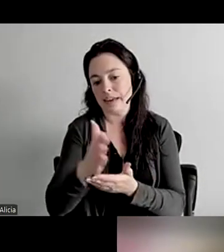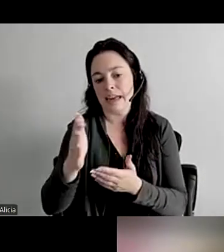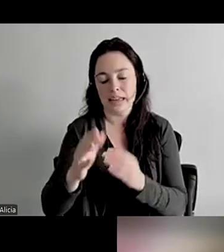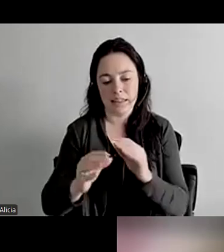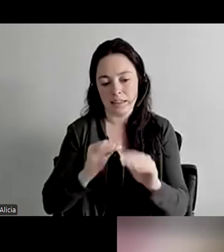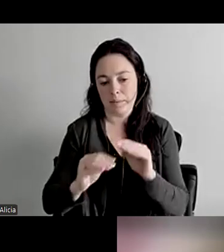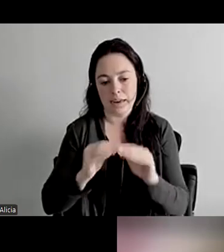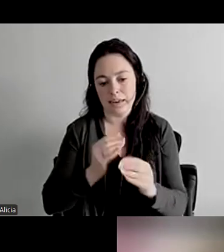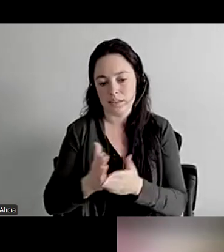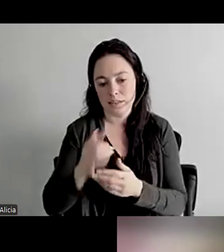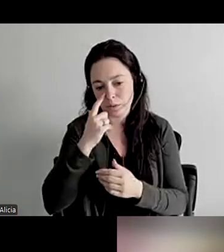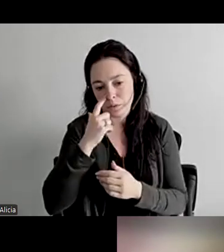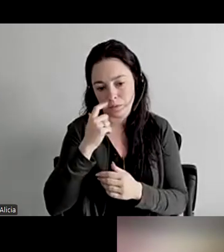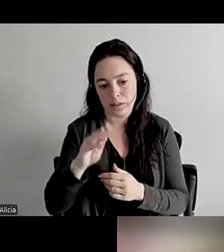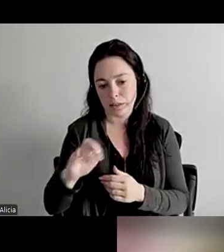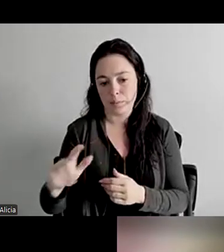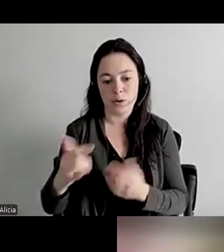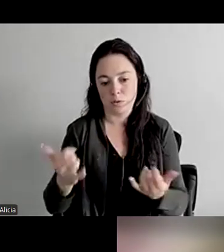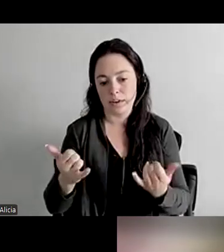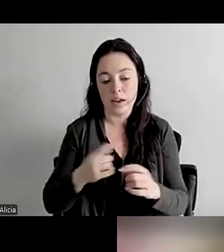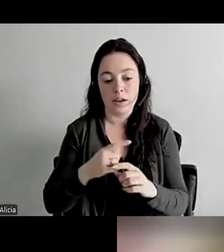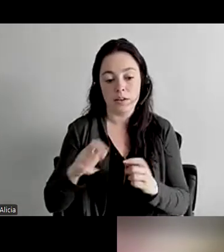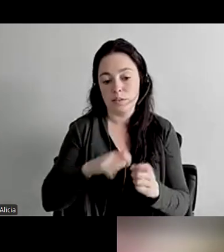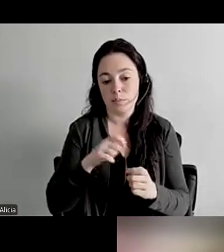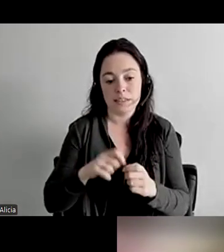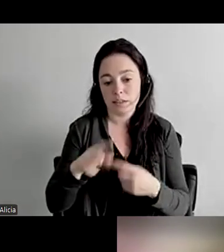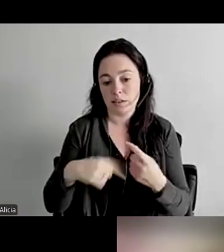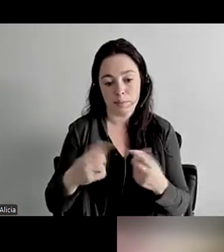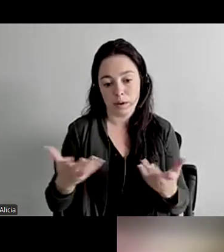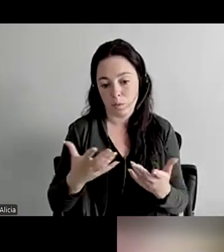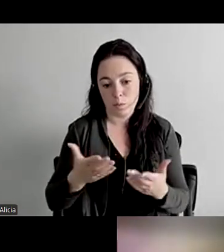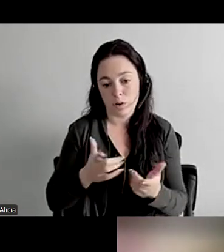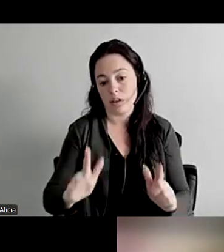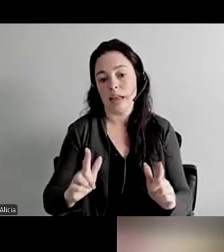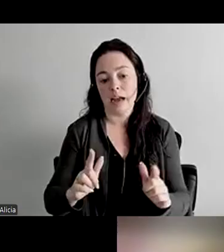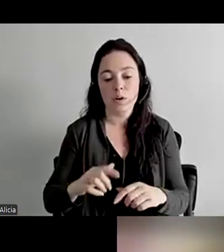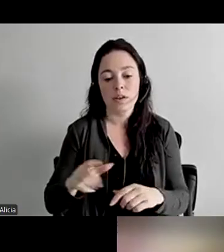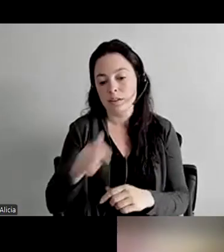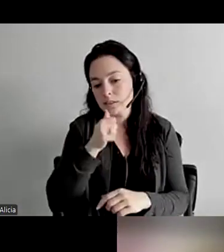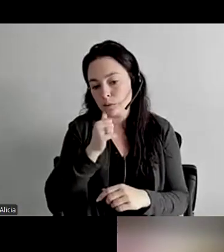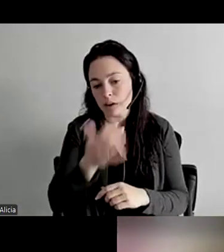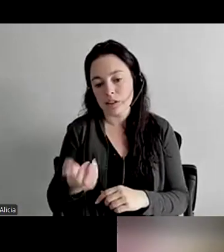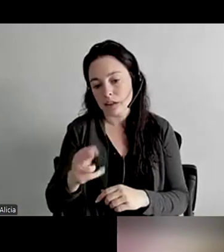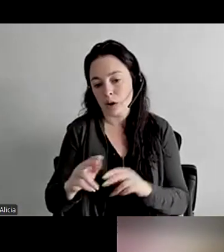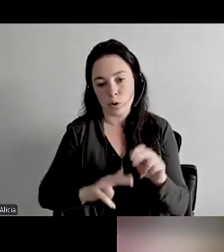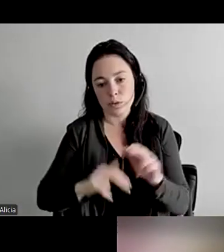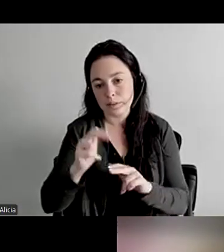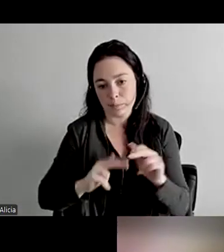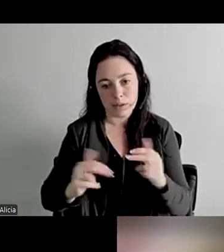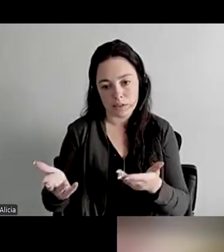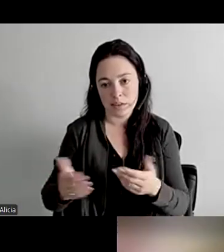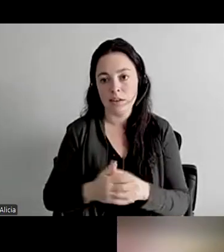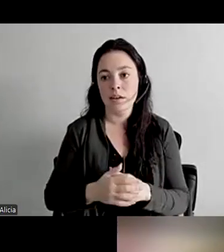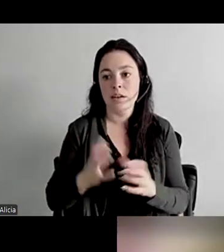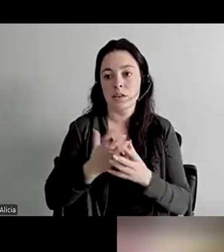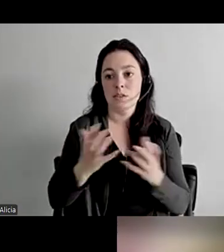now. Particularly about what we're allowed to do because it is a privately owned building. Um, a lot of